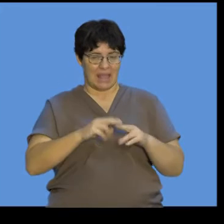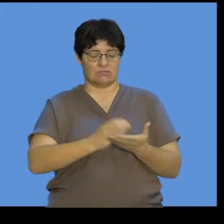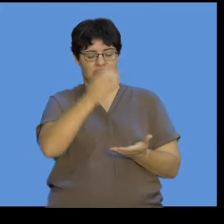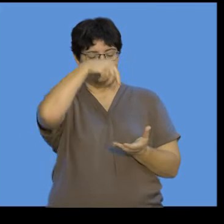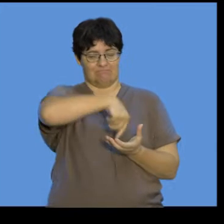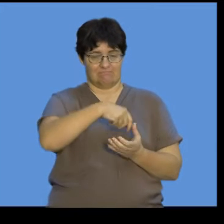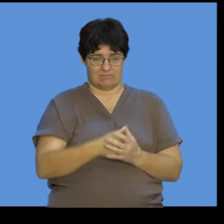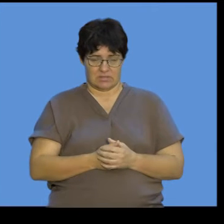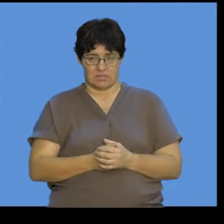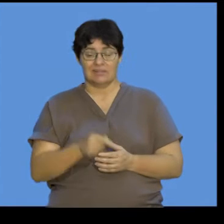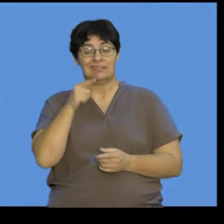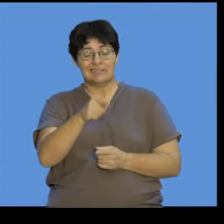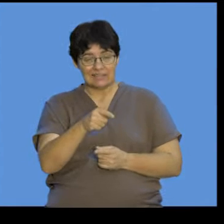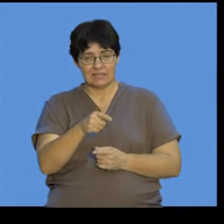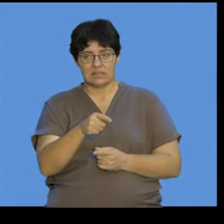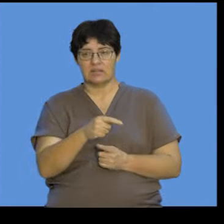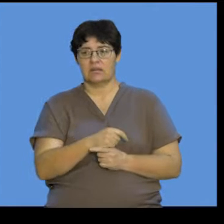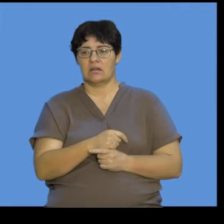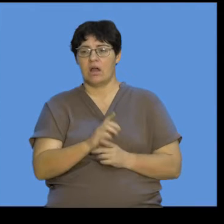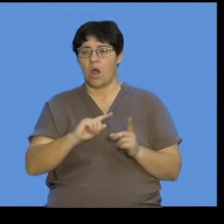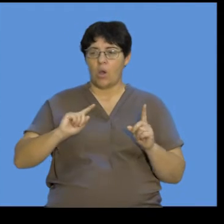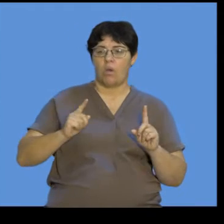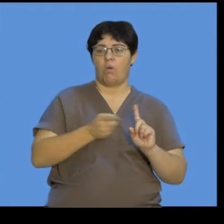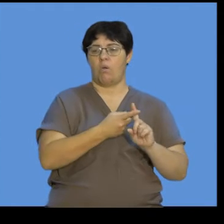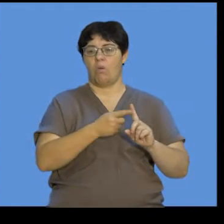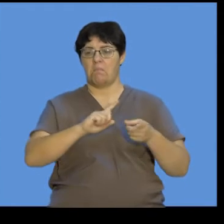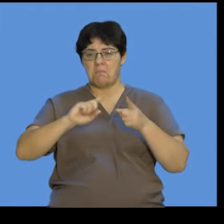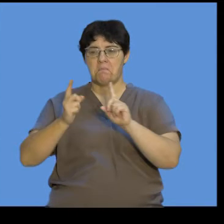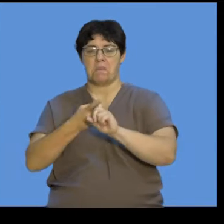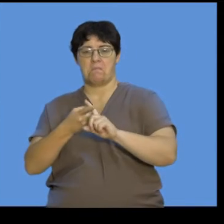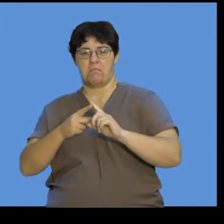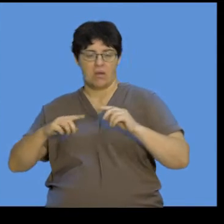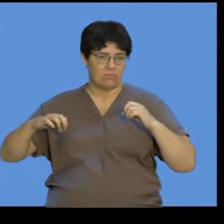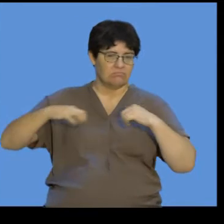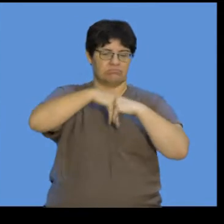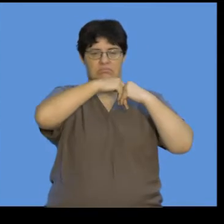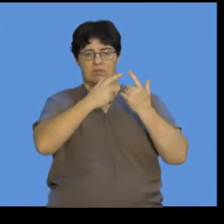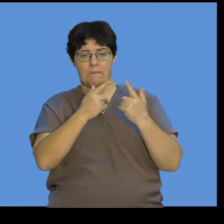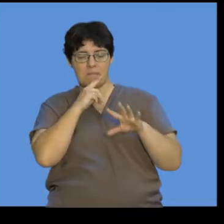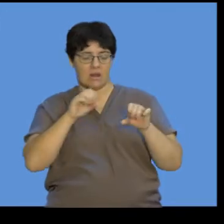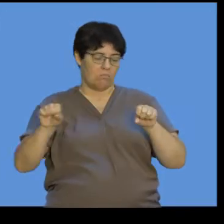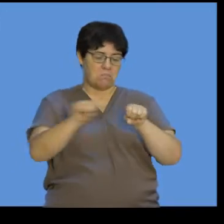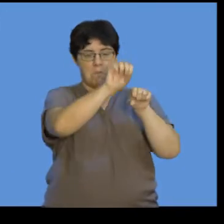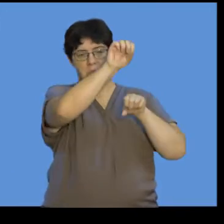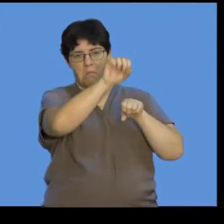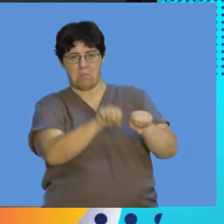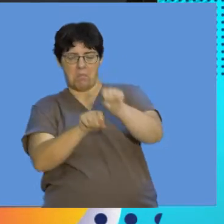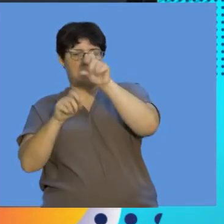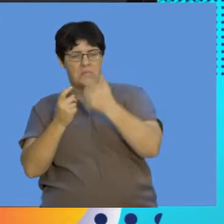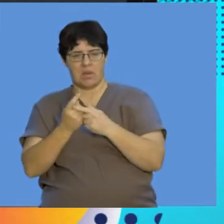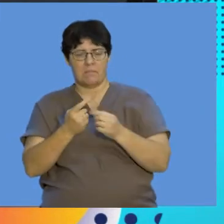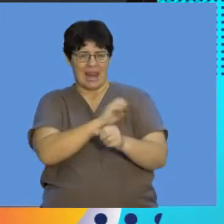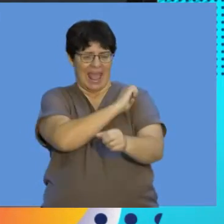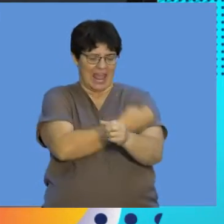these collisions, they don't result in any loss of energy or energy transfer. Why are we saying